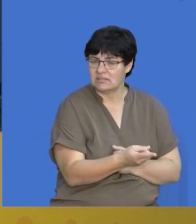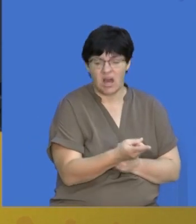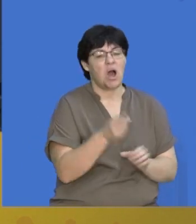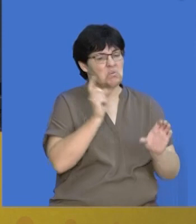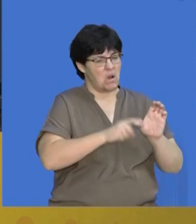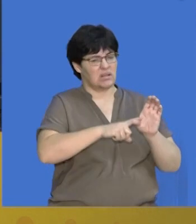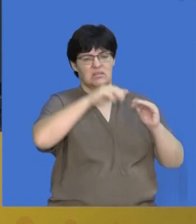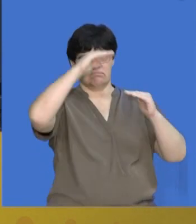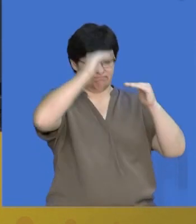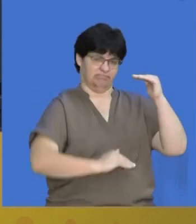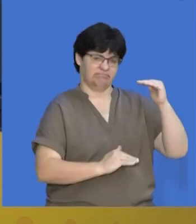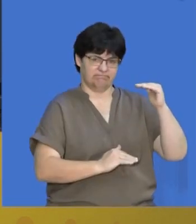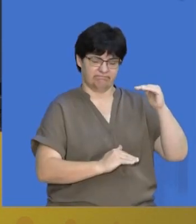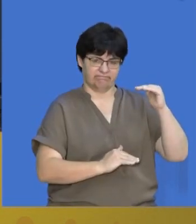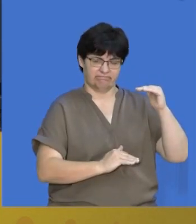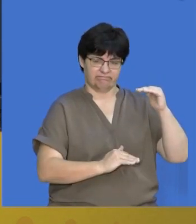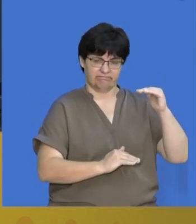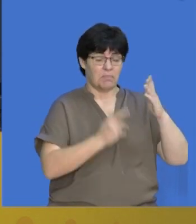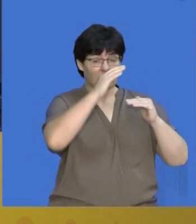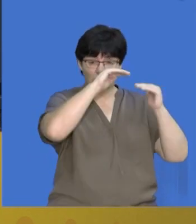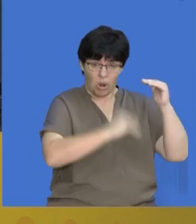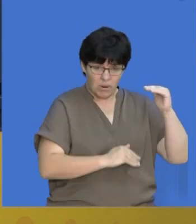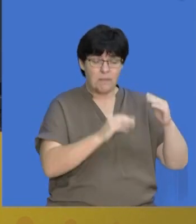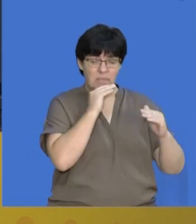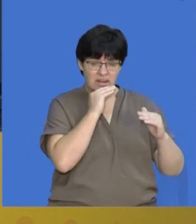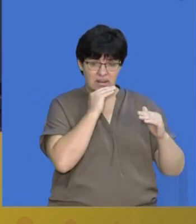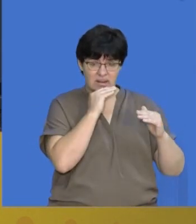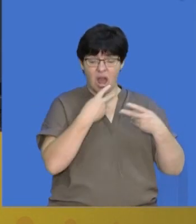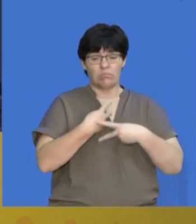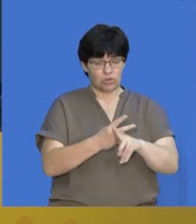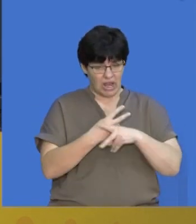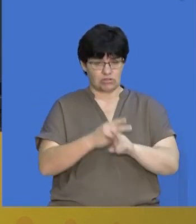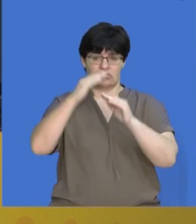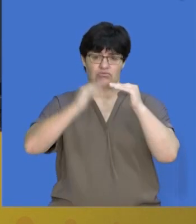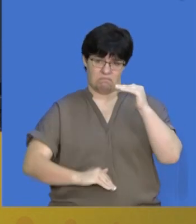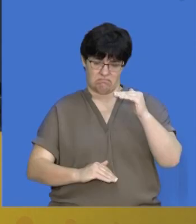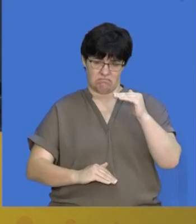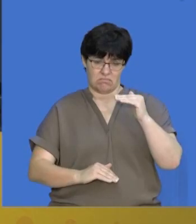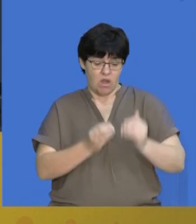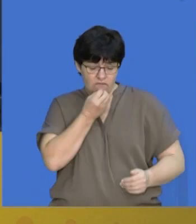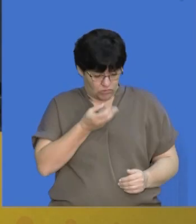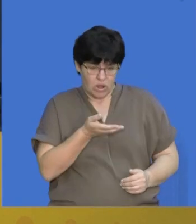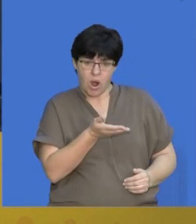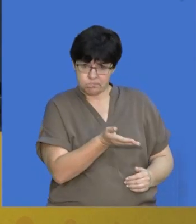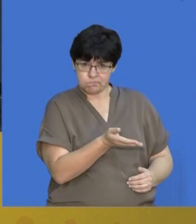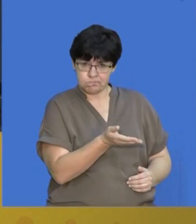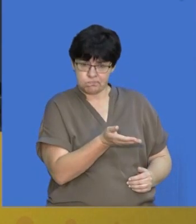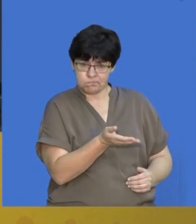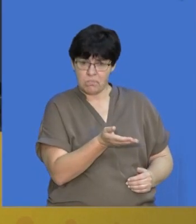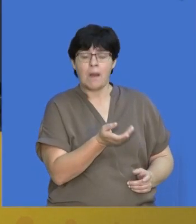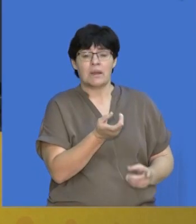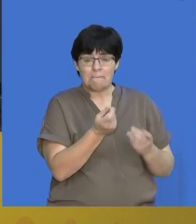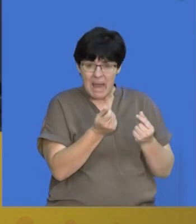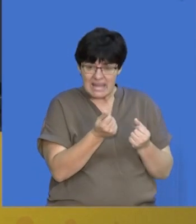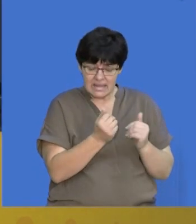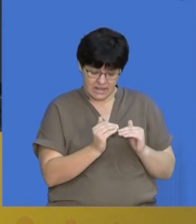drops. If the quality drops, the production drops, which means that the food out there would increase in price,